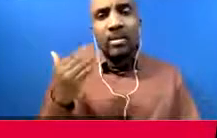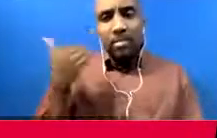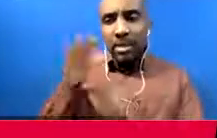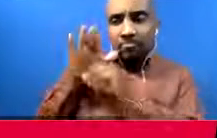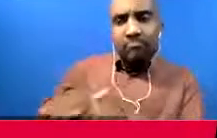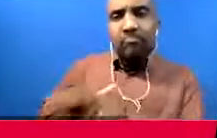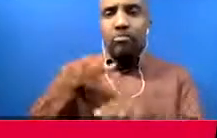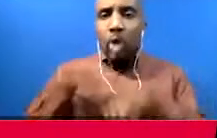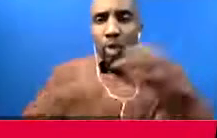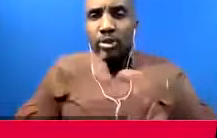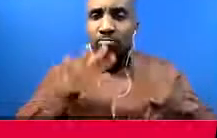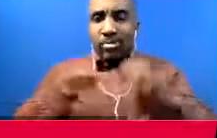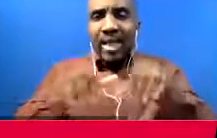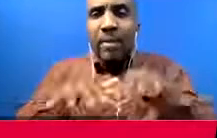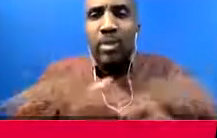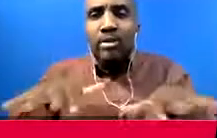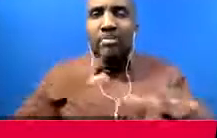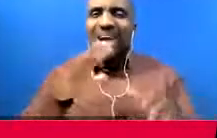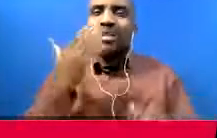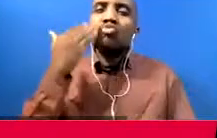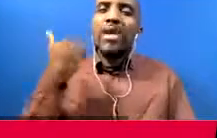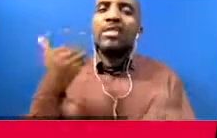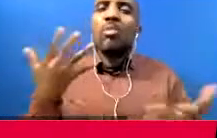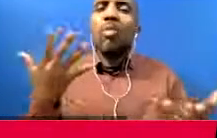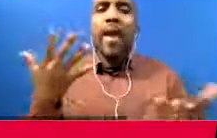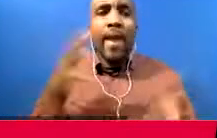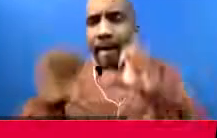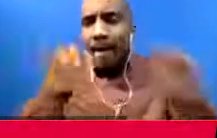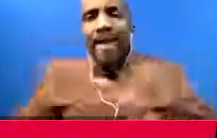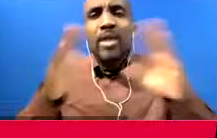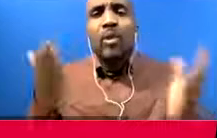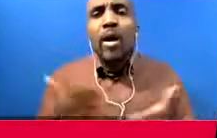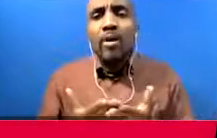colonialism, imperialism, and racism wherever they appear. And this is all